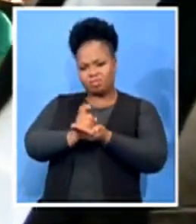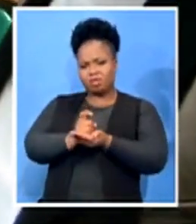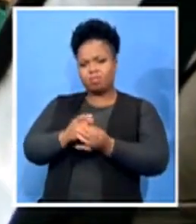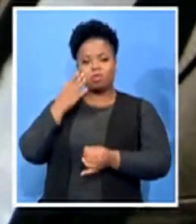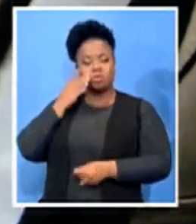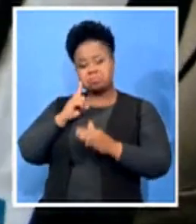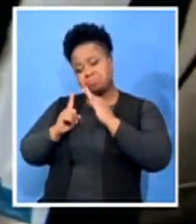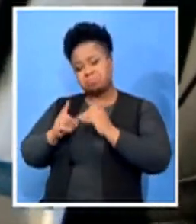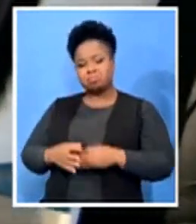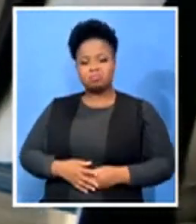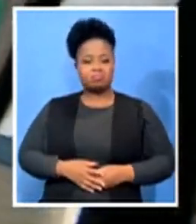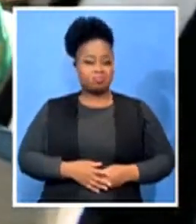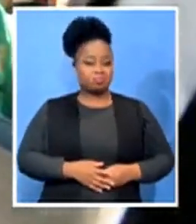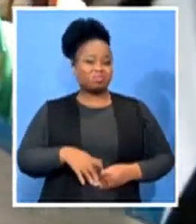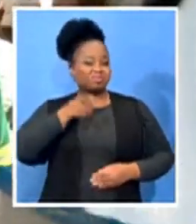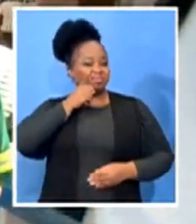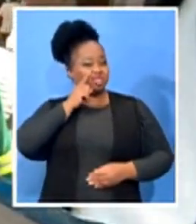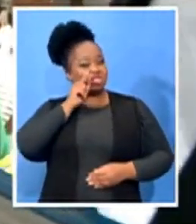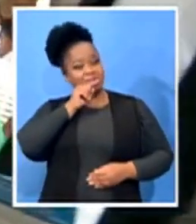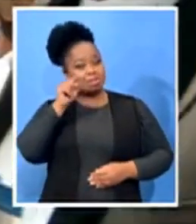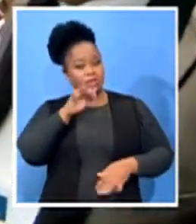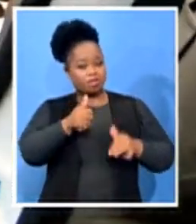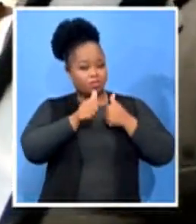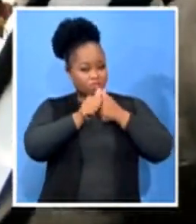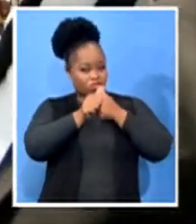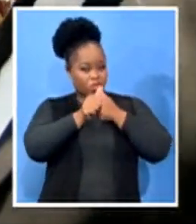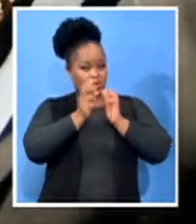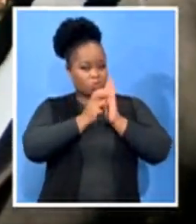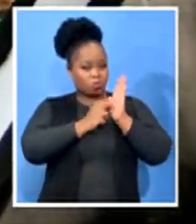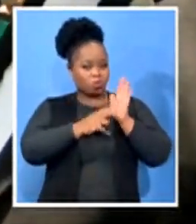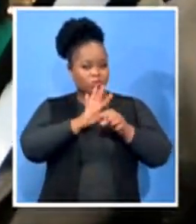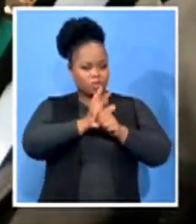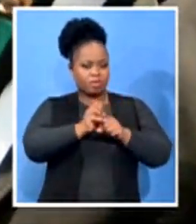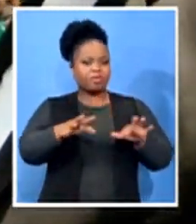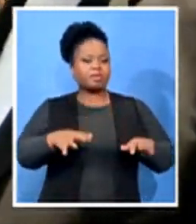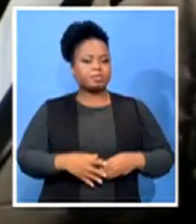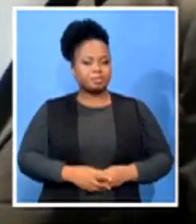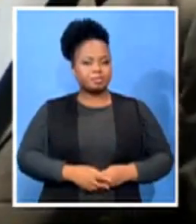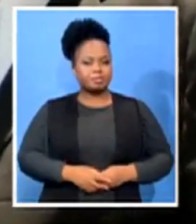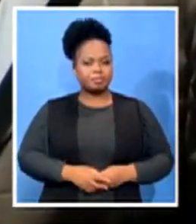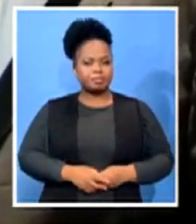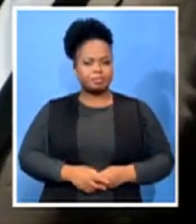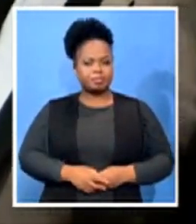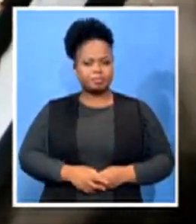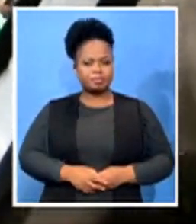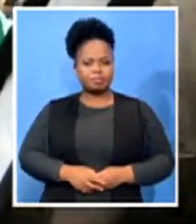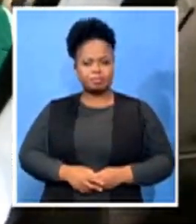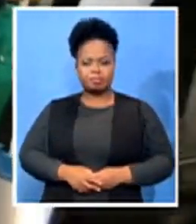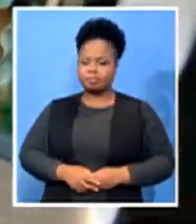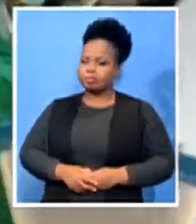is cooperating with the COVID-19 protocols. After they've collected the bun, I give them the